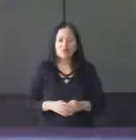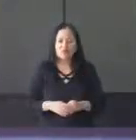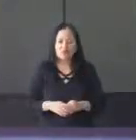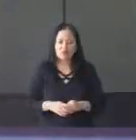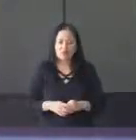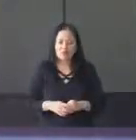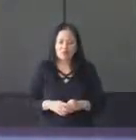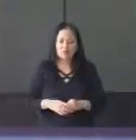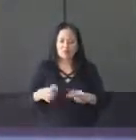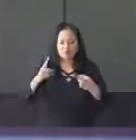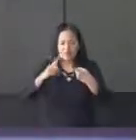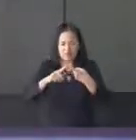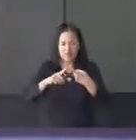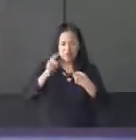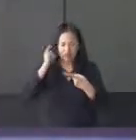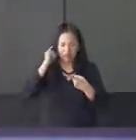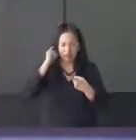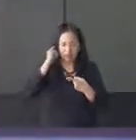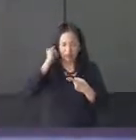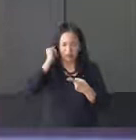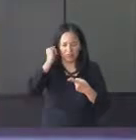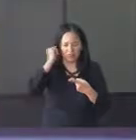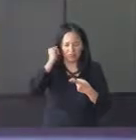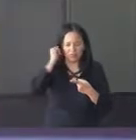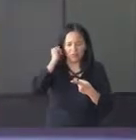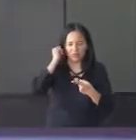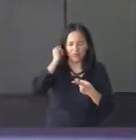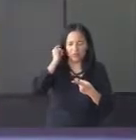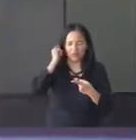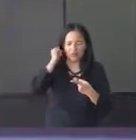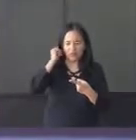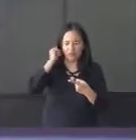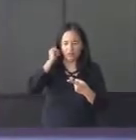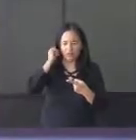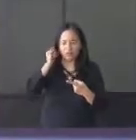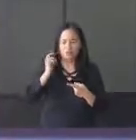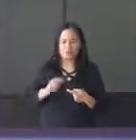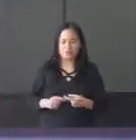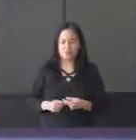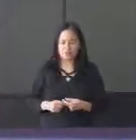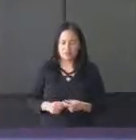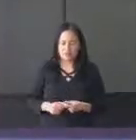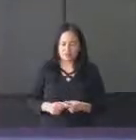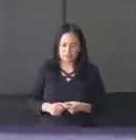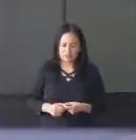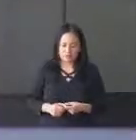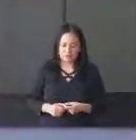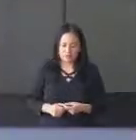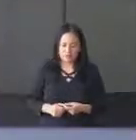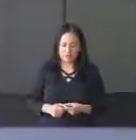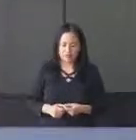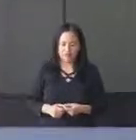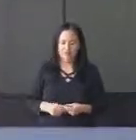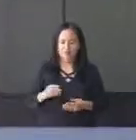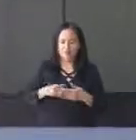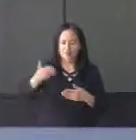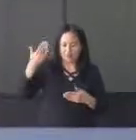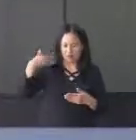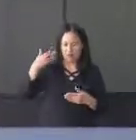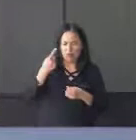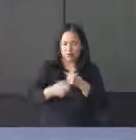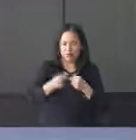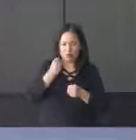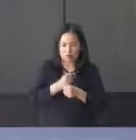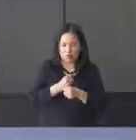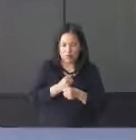actions. One of those actions is a rescue ship of human lives lives, and during